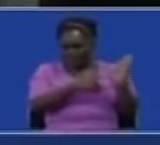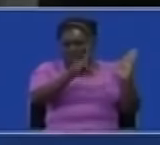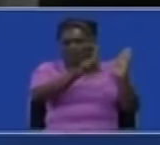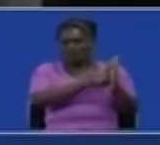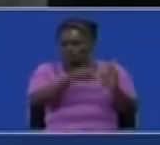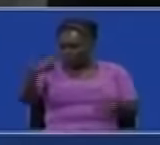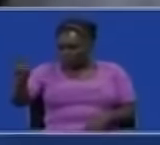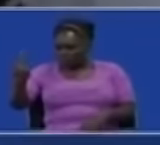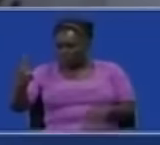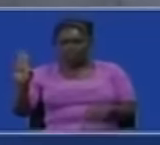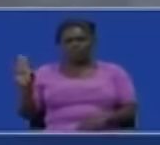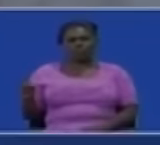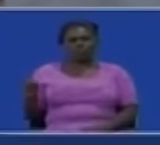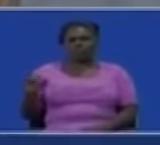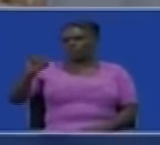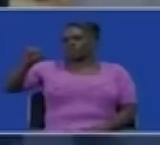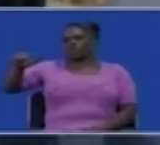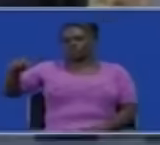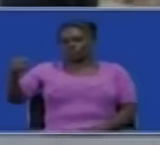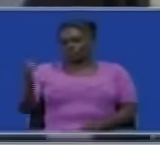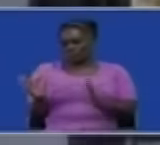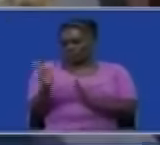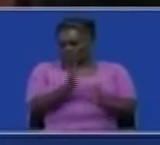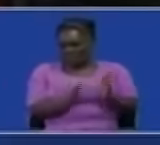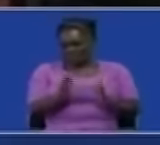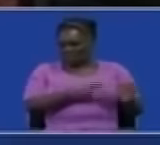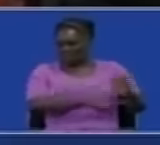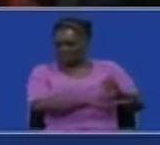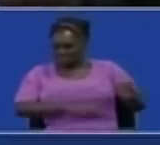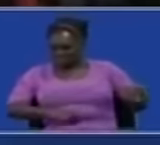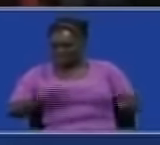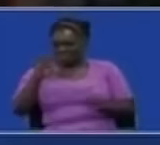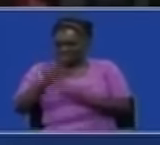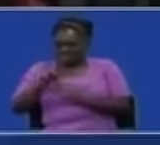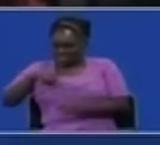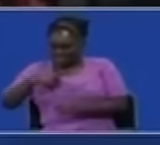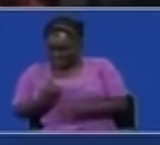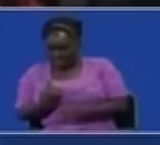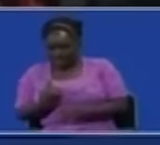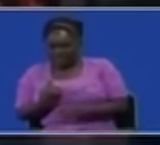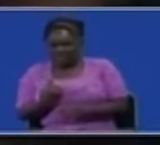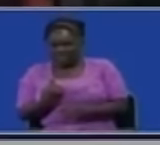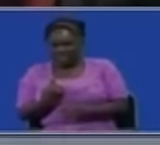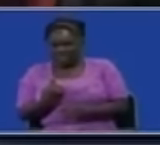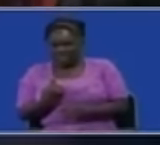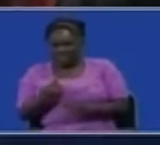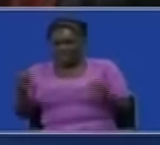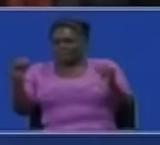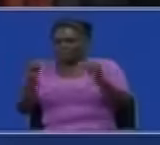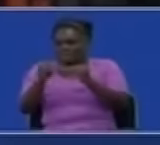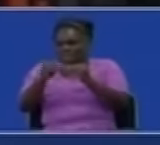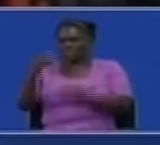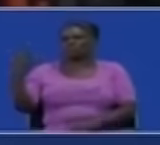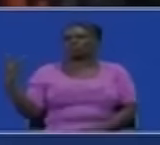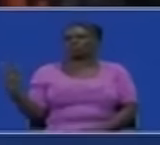brought back? No. Jubilee wanapanga kuiba kura na sisi tunakutana siku ya